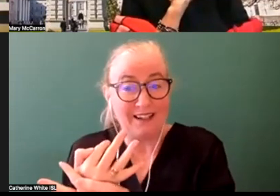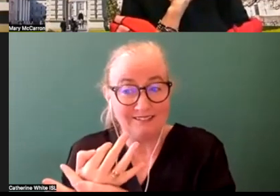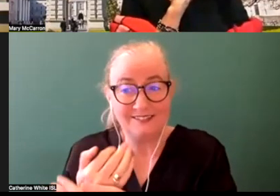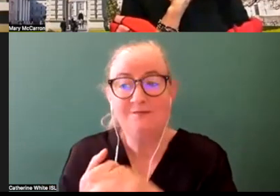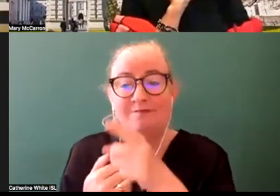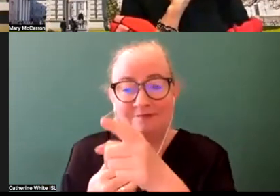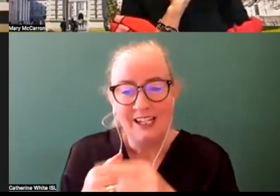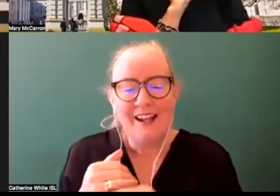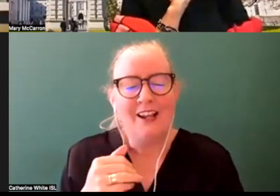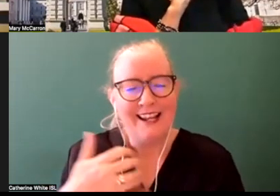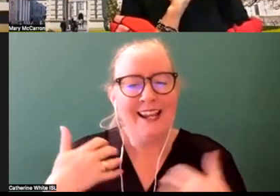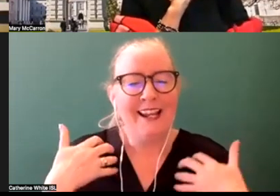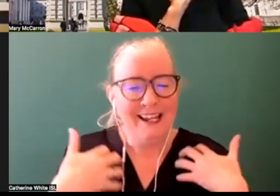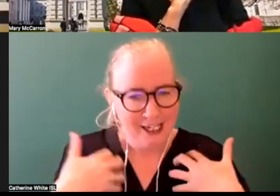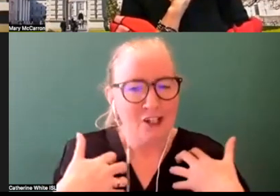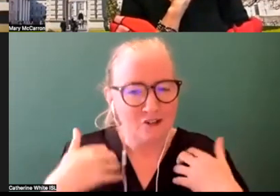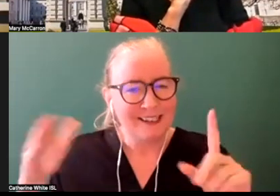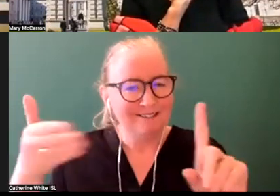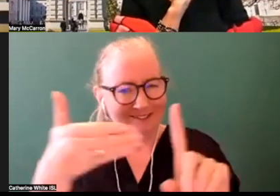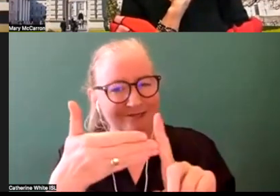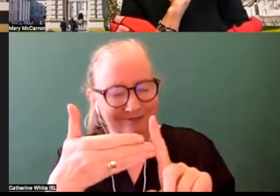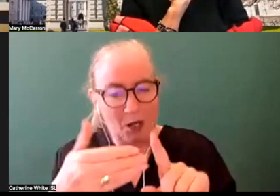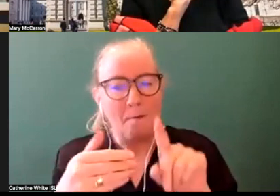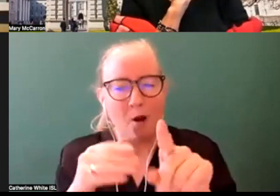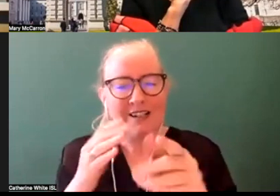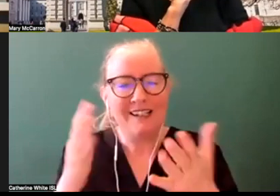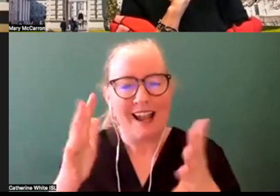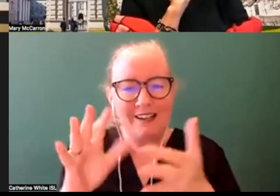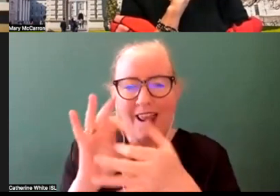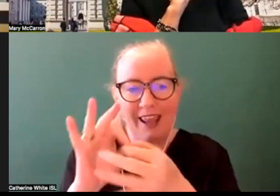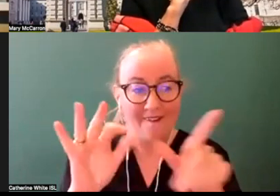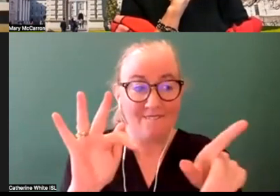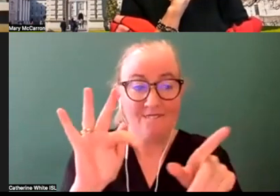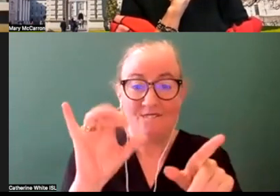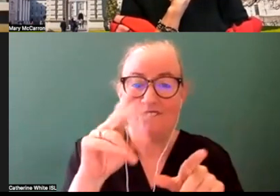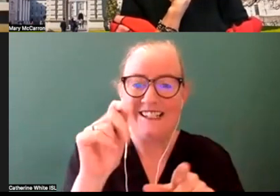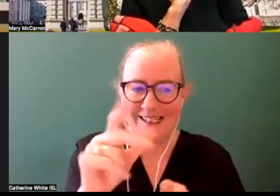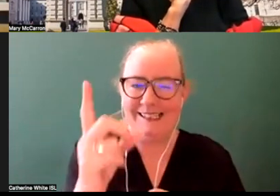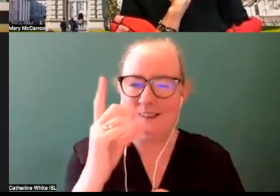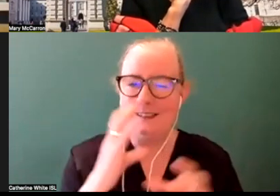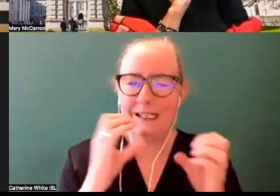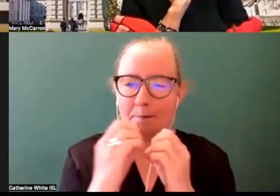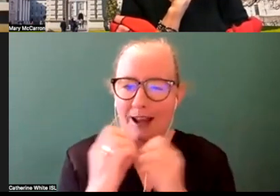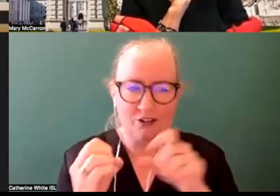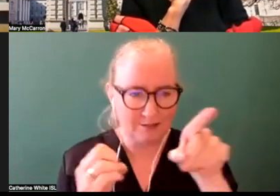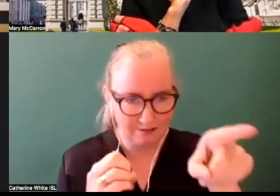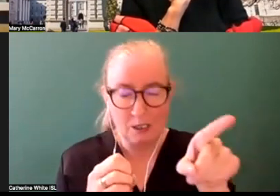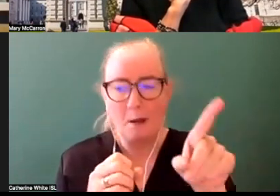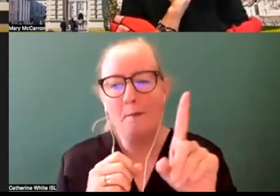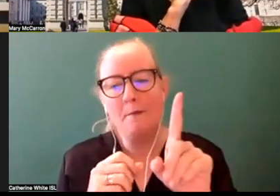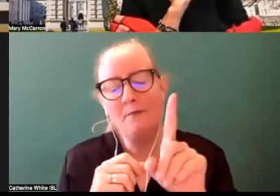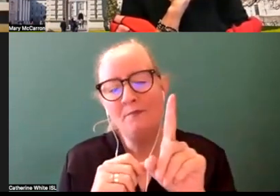That's really interesting, Sandra. But just a related point, and Fintan touched on this earlier, but in terms of that,